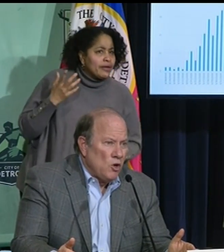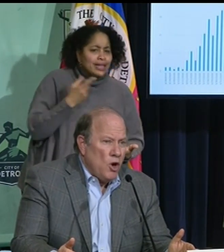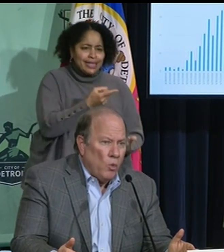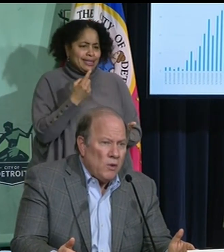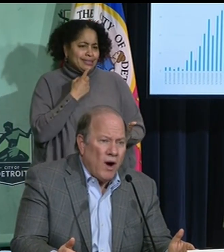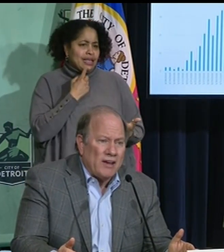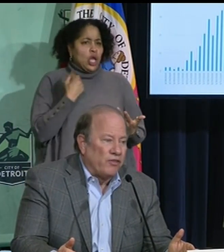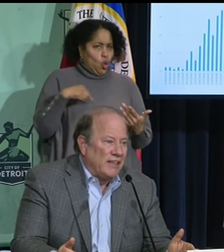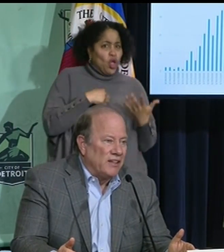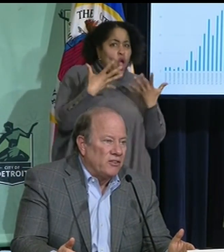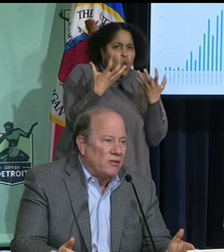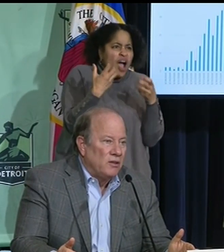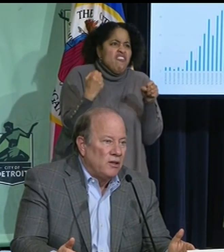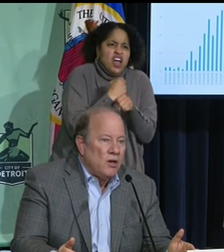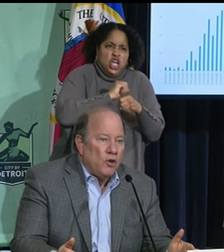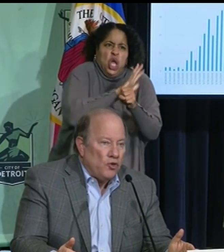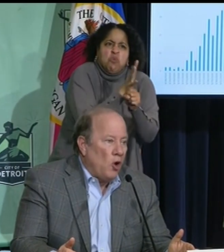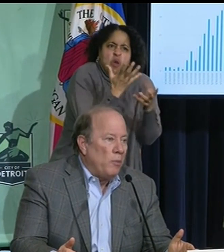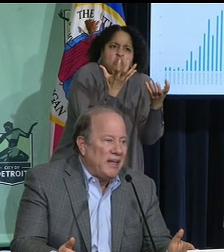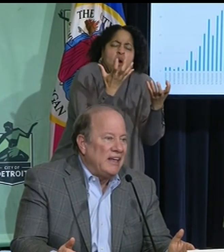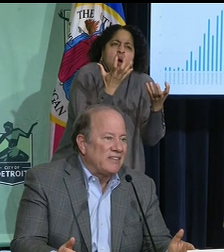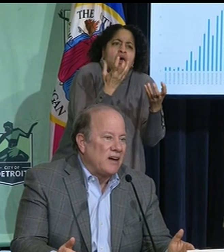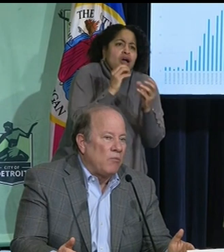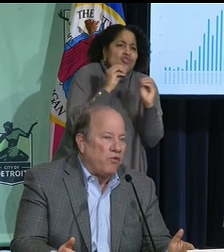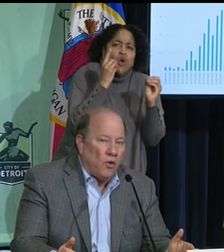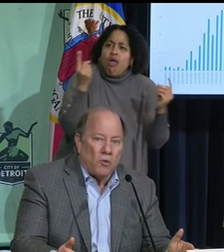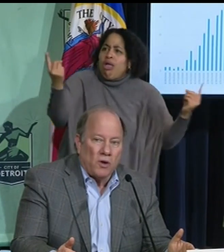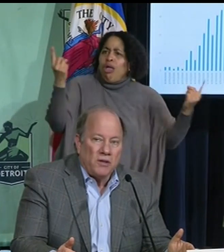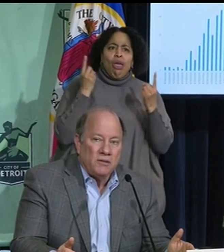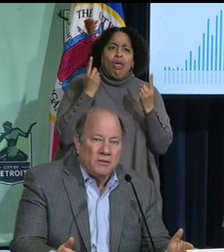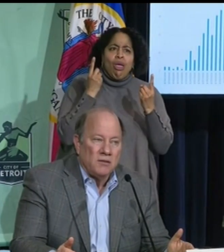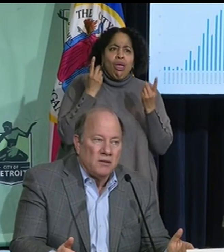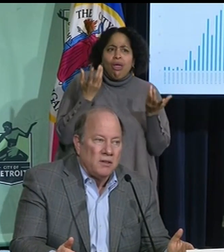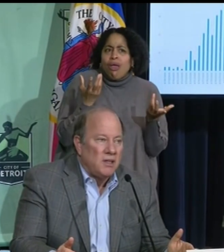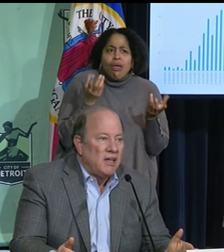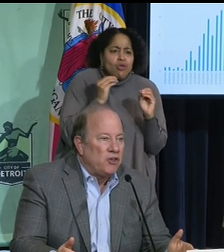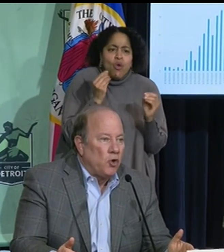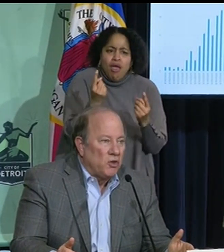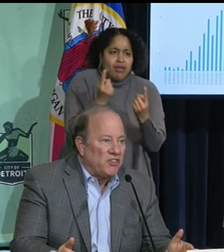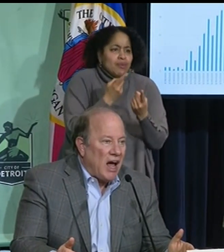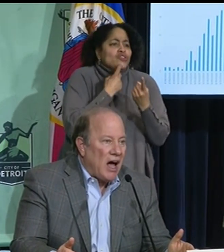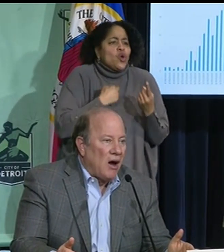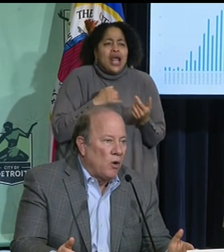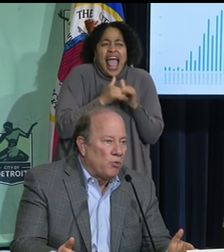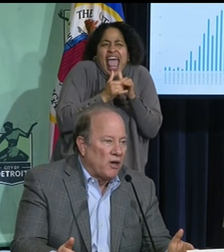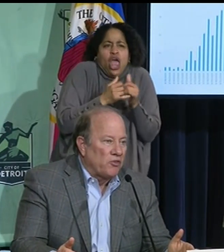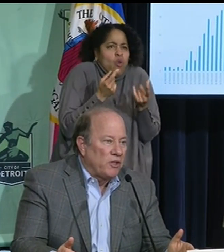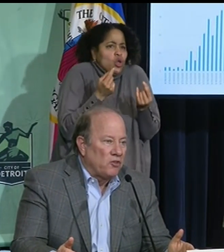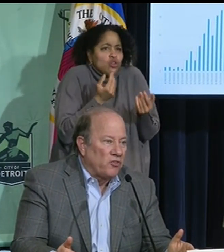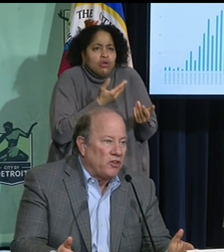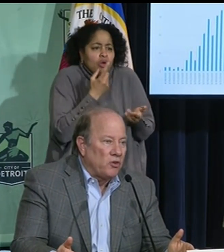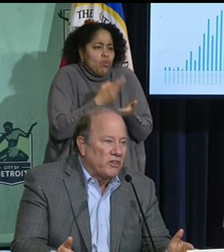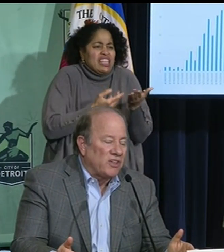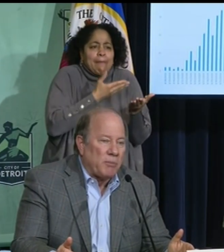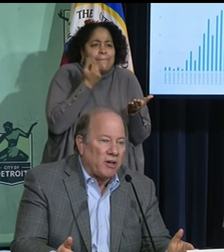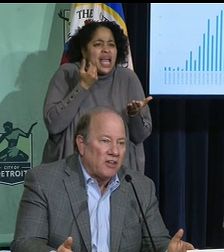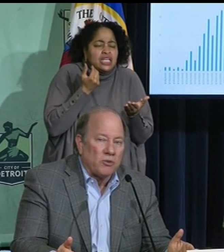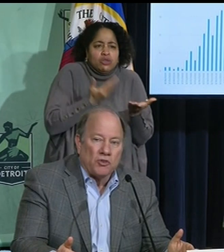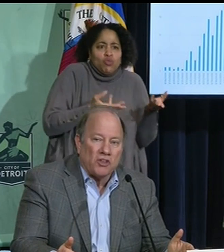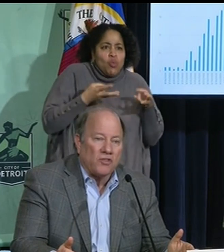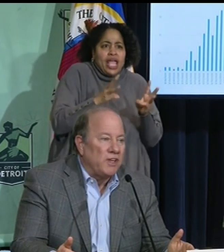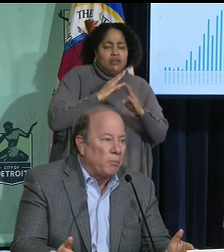They said, we want to fight this. Nobody has come forward and told us how or brought us resources. They told us to